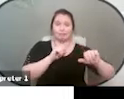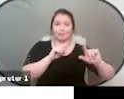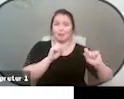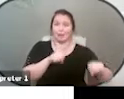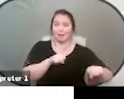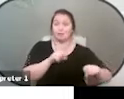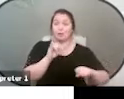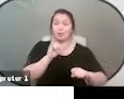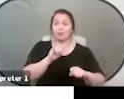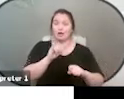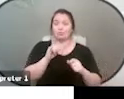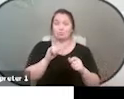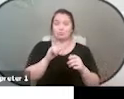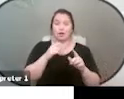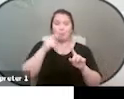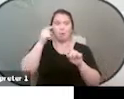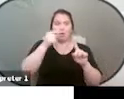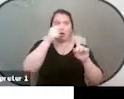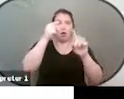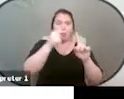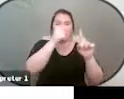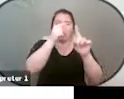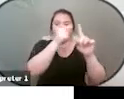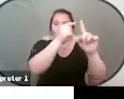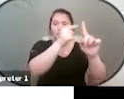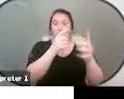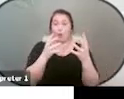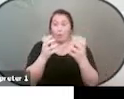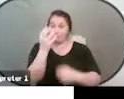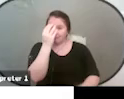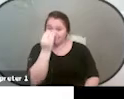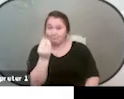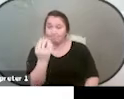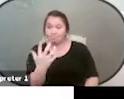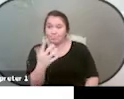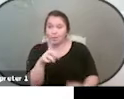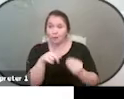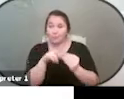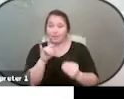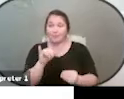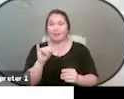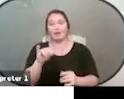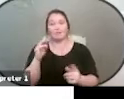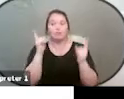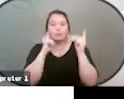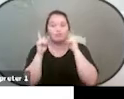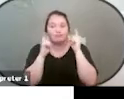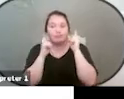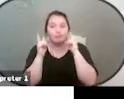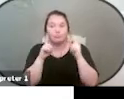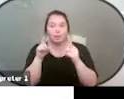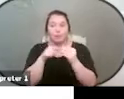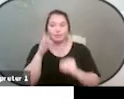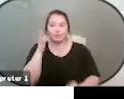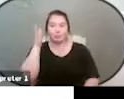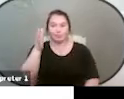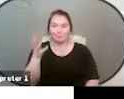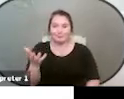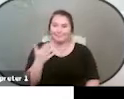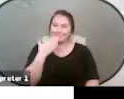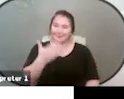we're building towards, and I just wanted you all to know about it in case you heard about that in the near future. Thank